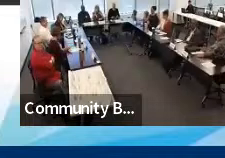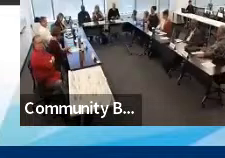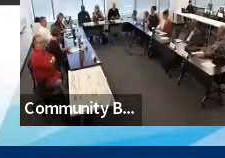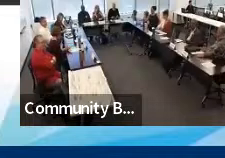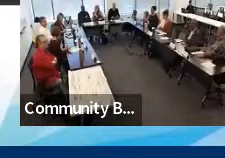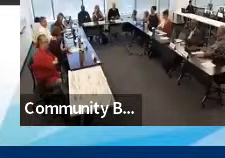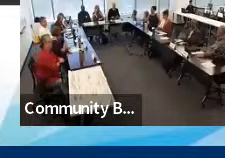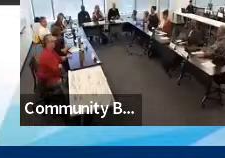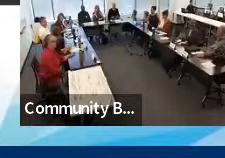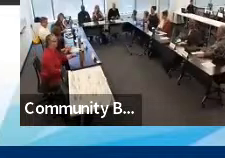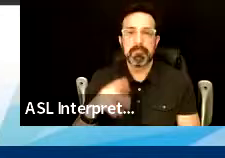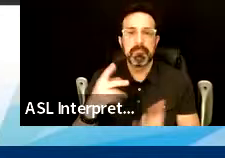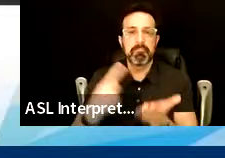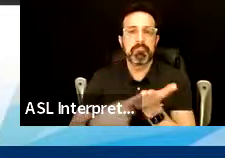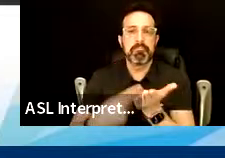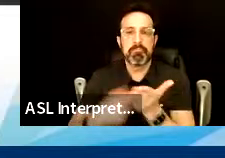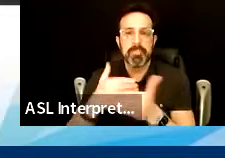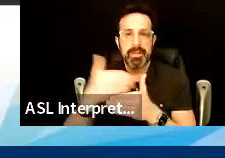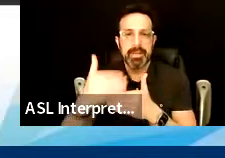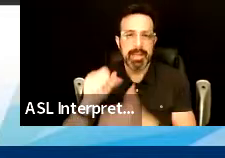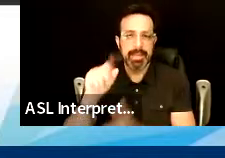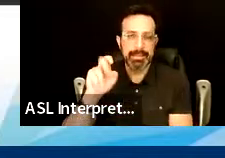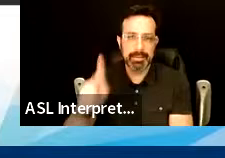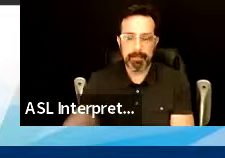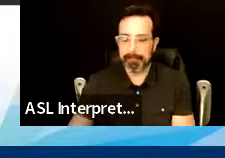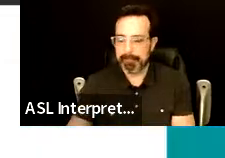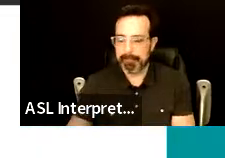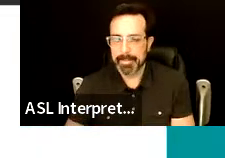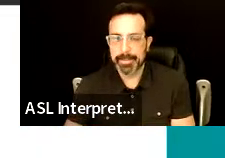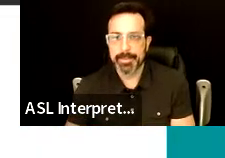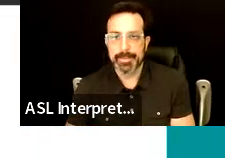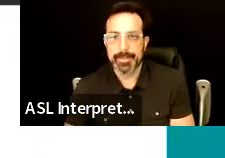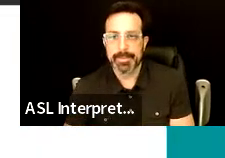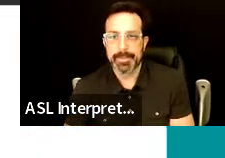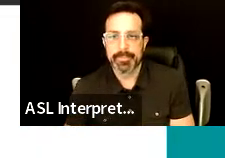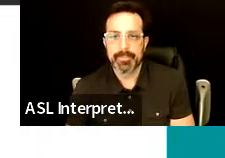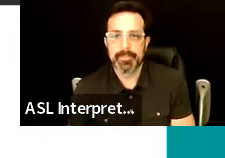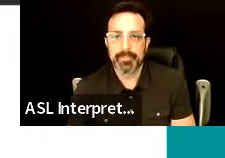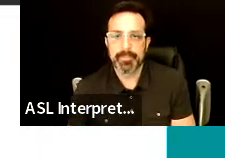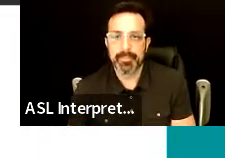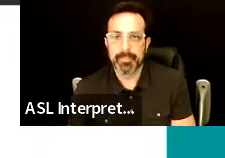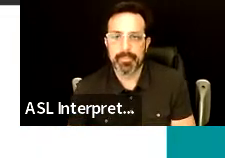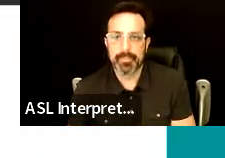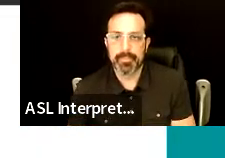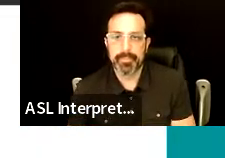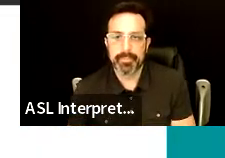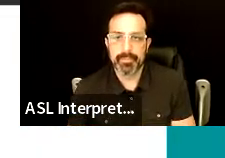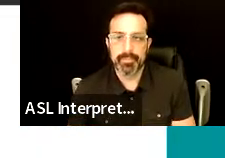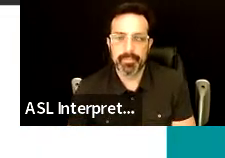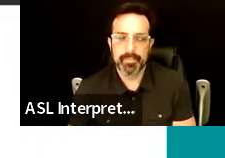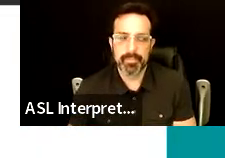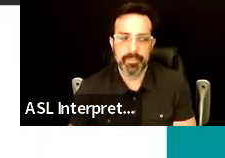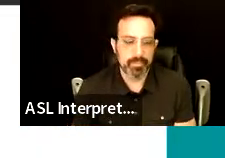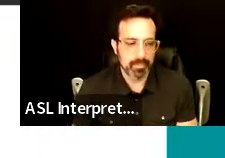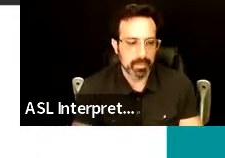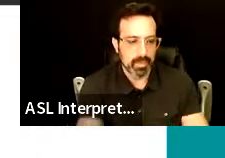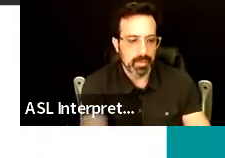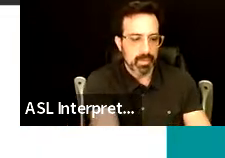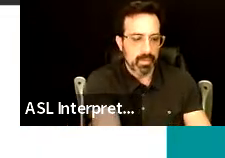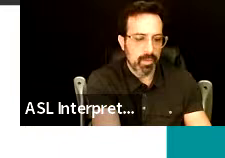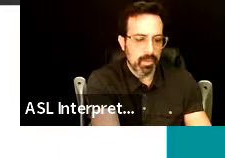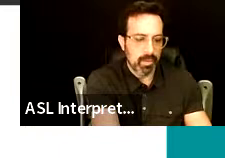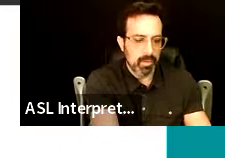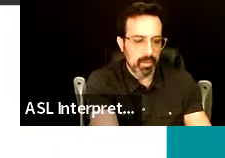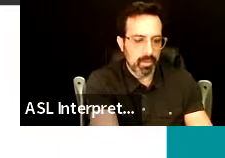talk about next steps. Great. Well, first of all, thank you, everyone, for a very robust discussion as always. What